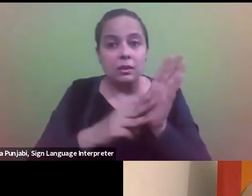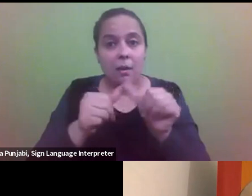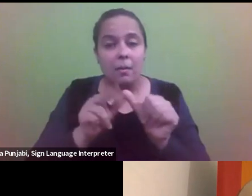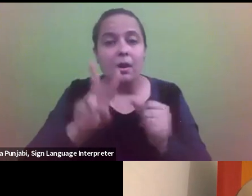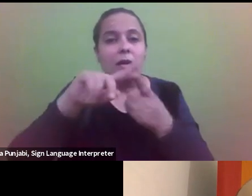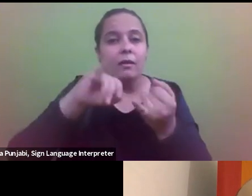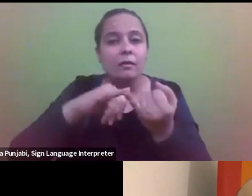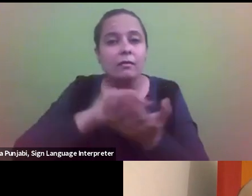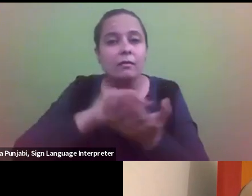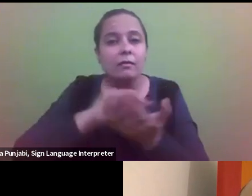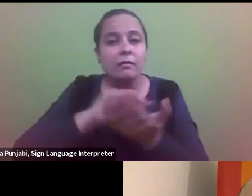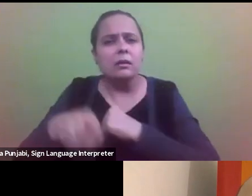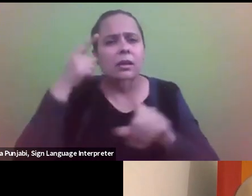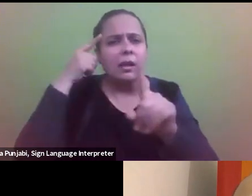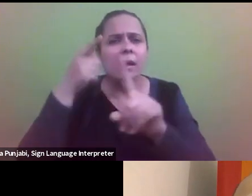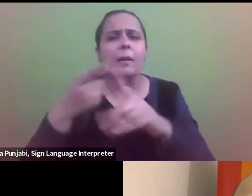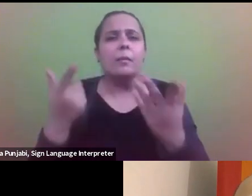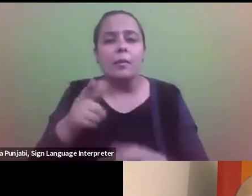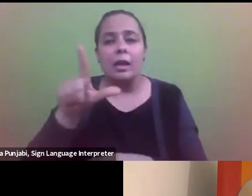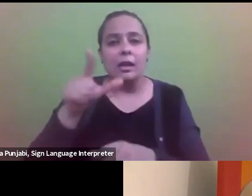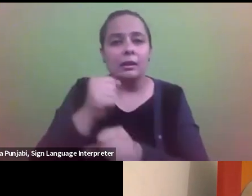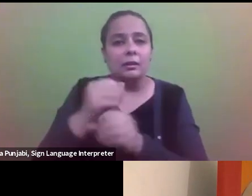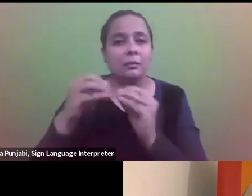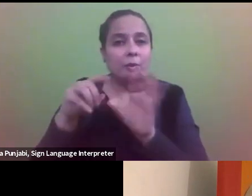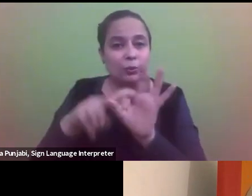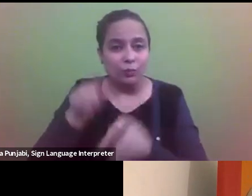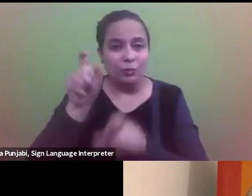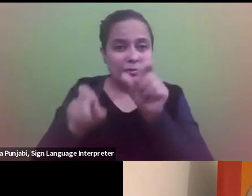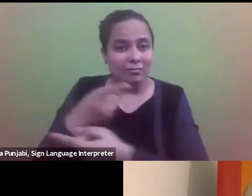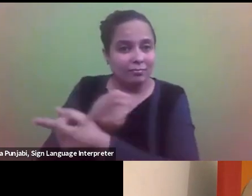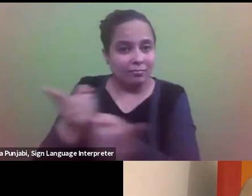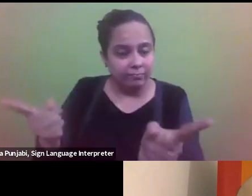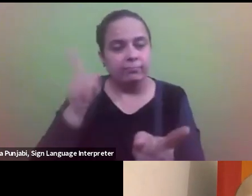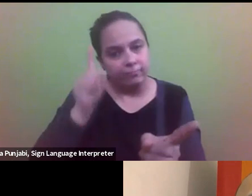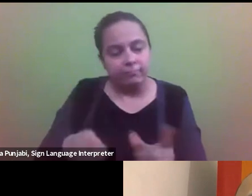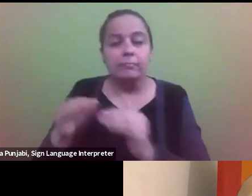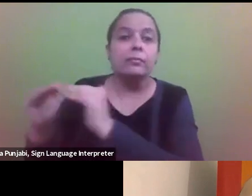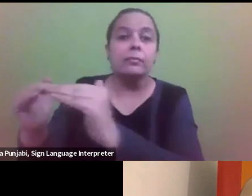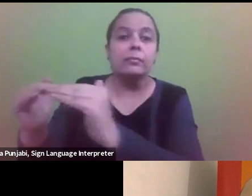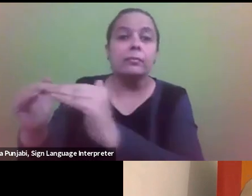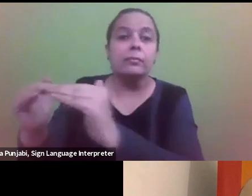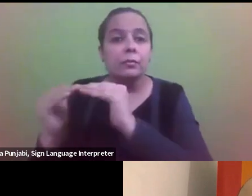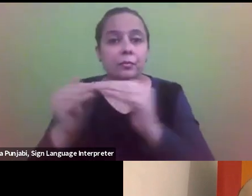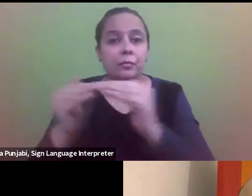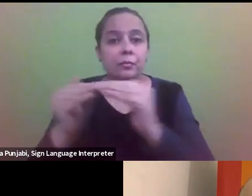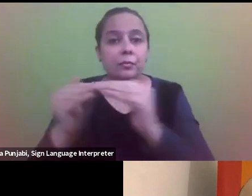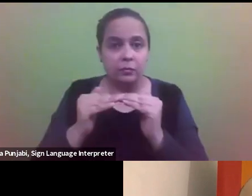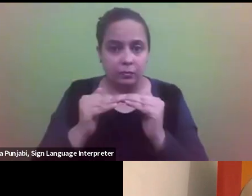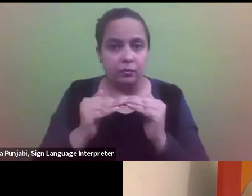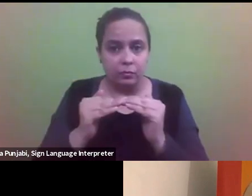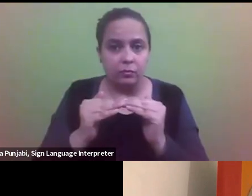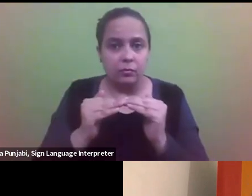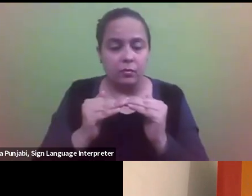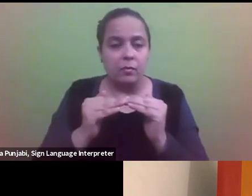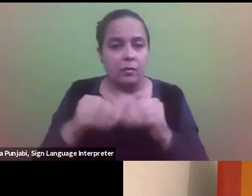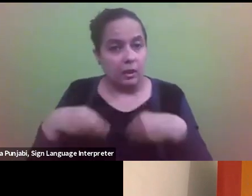and support to the LGBT folks who are having a double marginalization. Either they